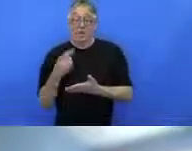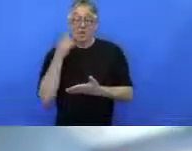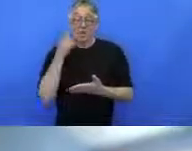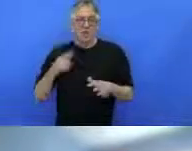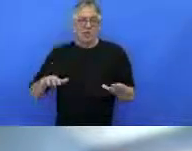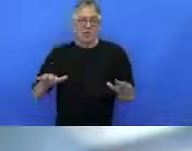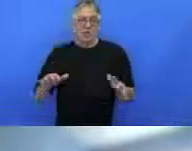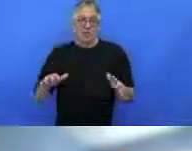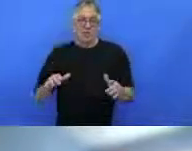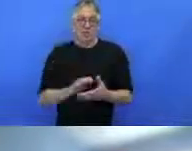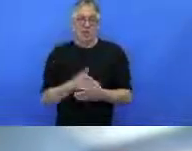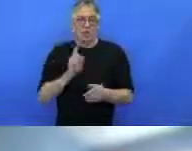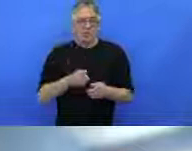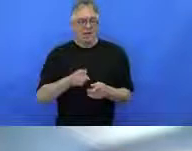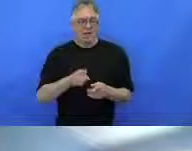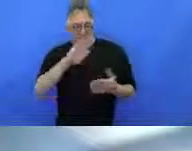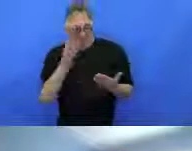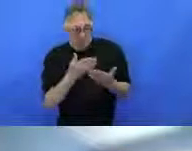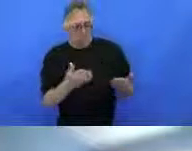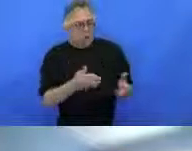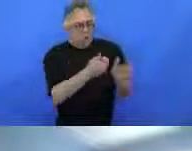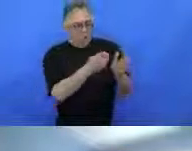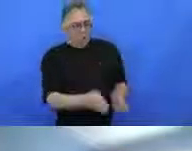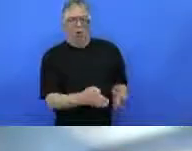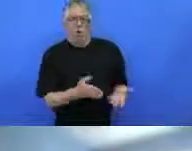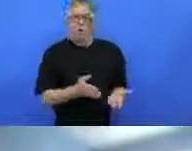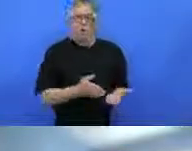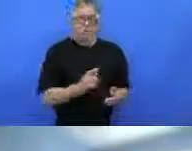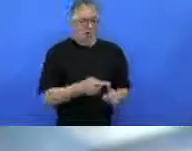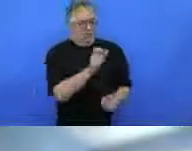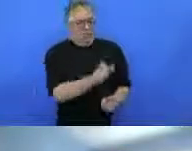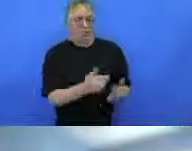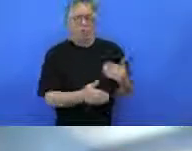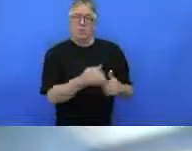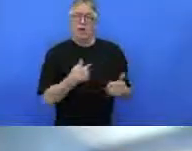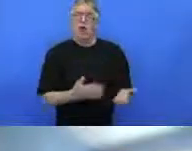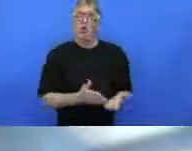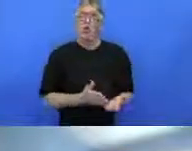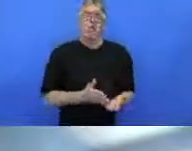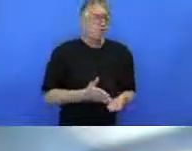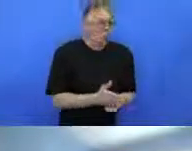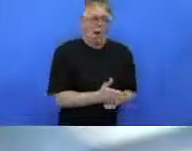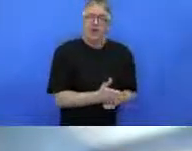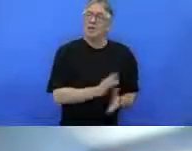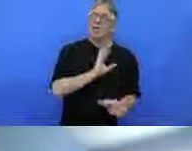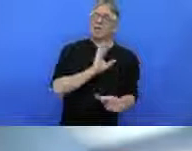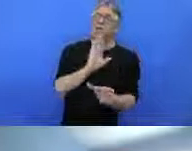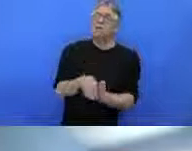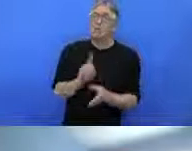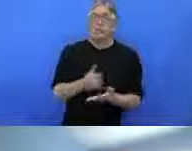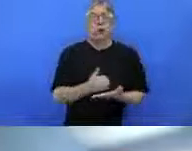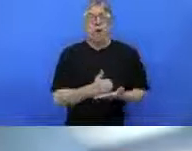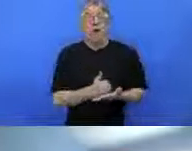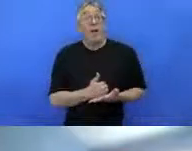norms of personhood, human agency, and the right of persons with disabilities to participate in and help reshape their